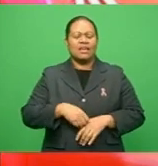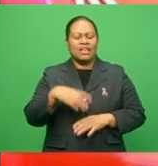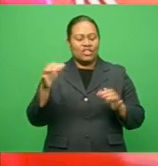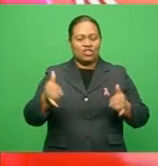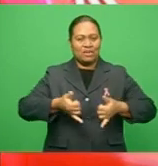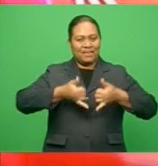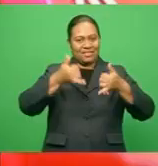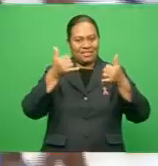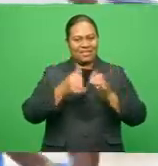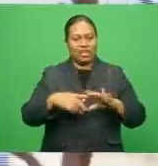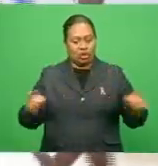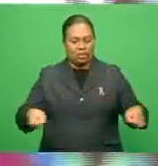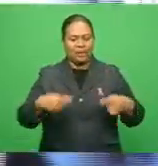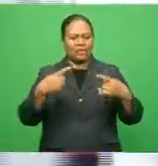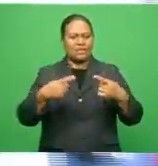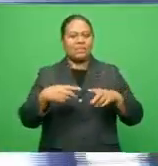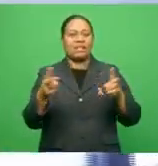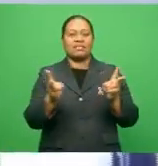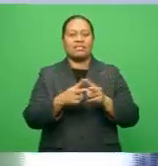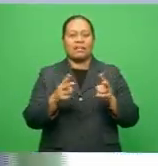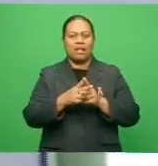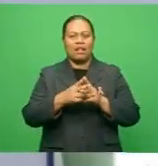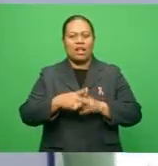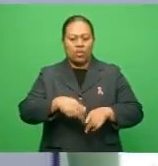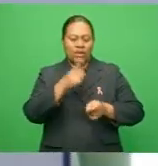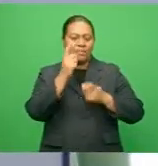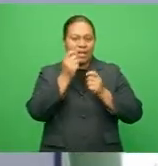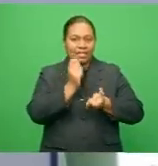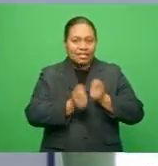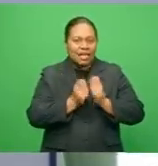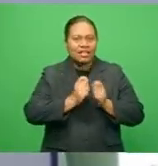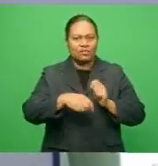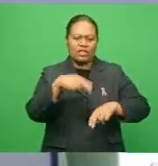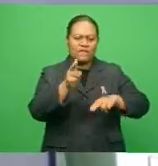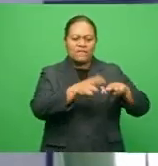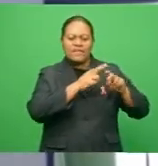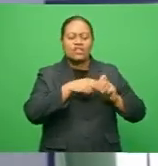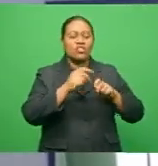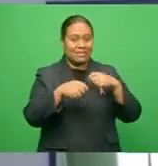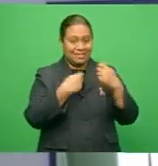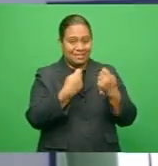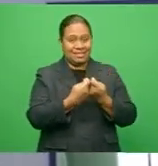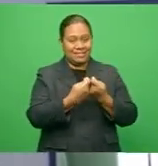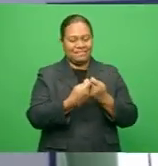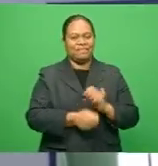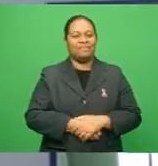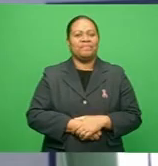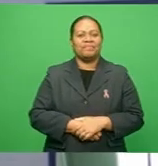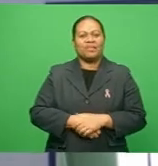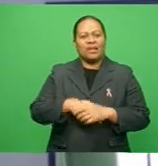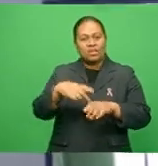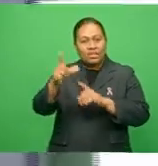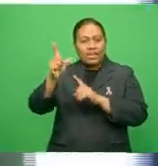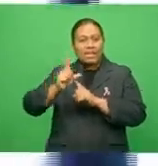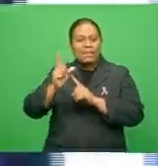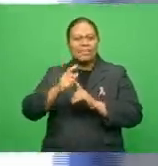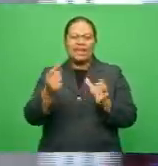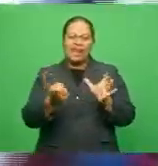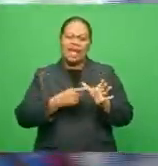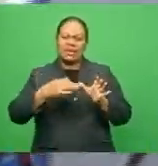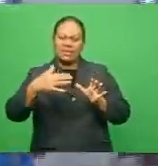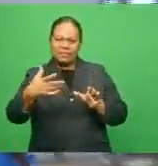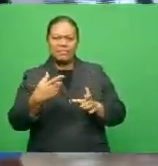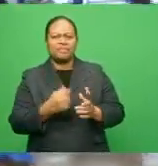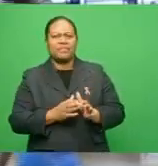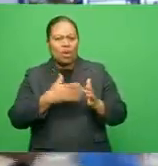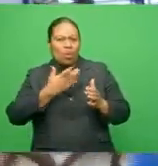Championship. The competition doubles up as trials for the Fiji Pearls squad. Punja's Stingray captain Alisi Ngalo, who is chasing